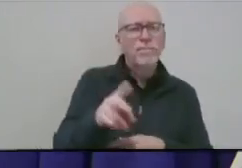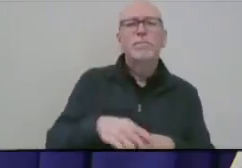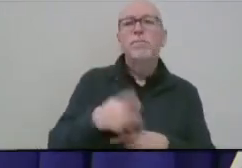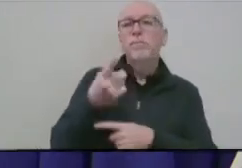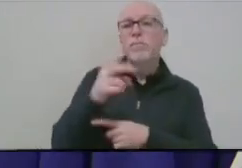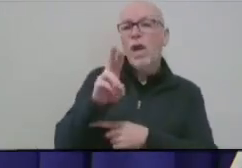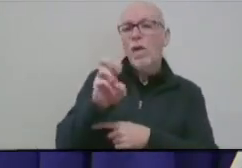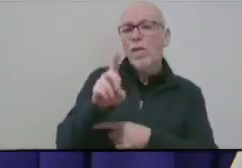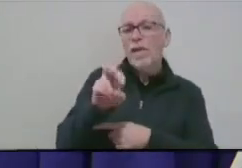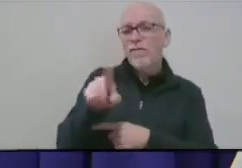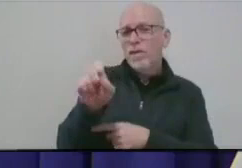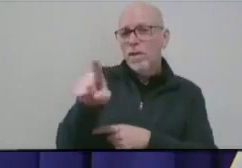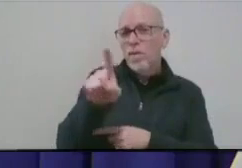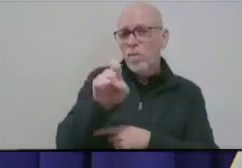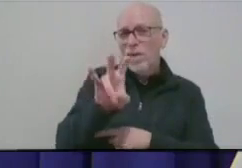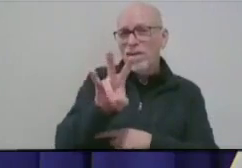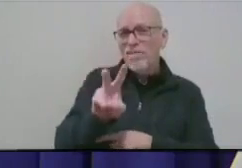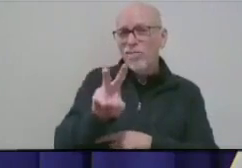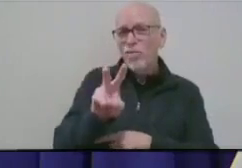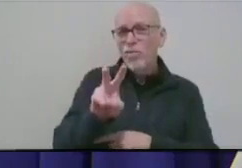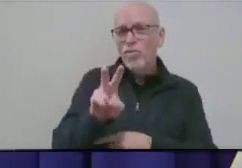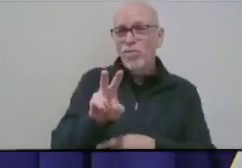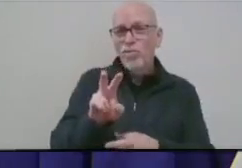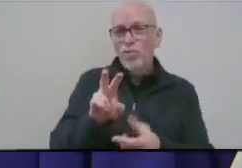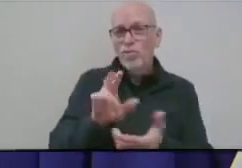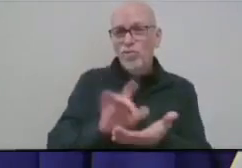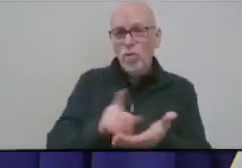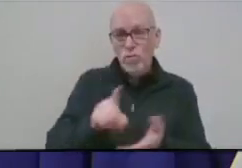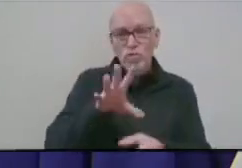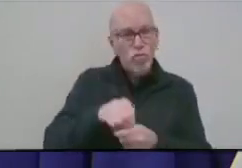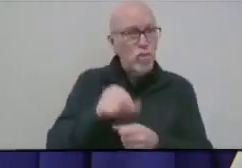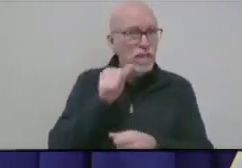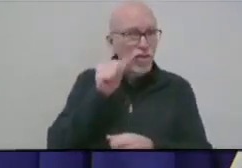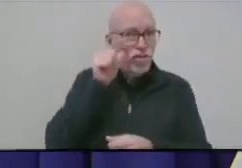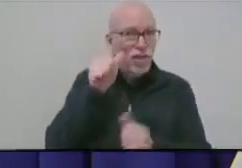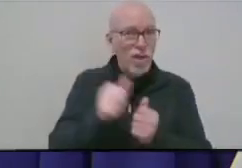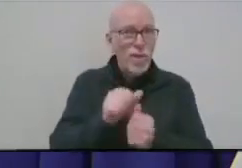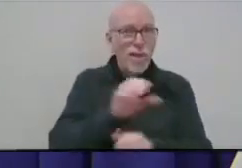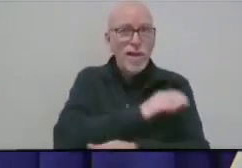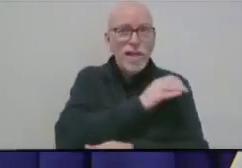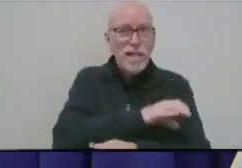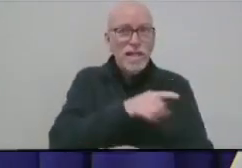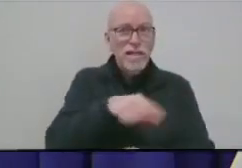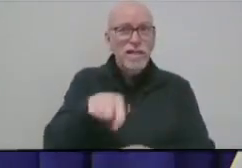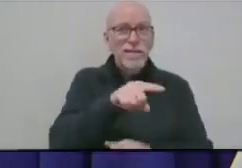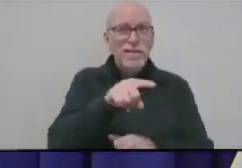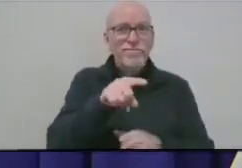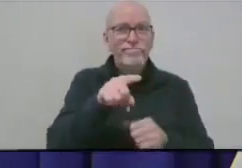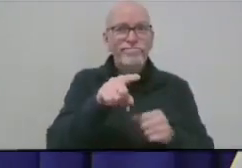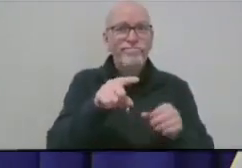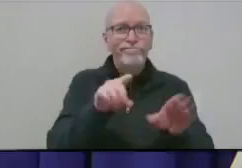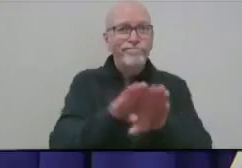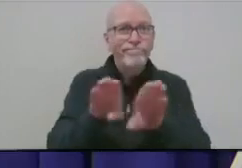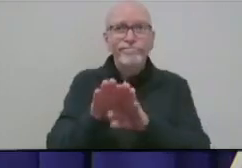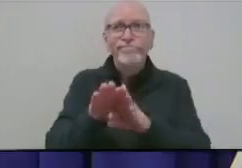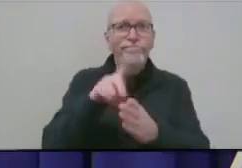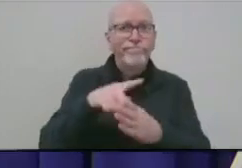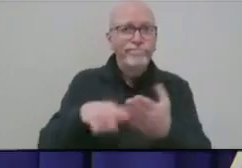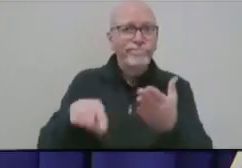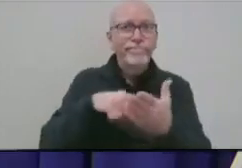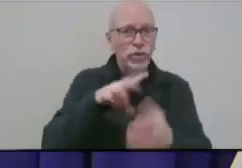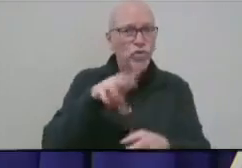does the 172 doses include yesterday with all the clinics being canceled? And